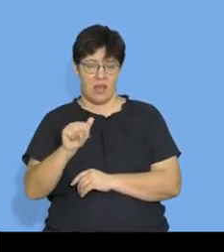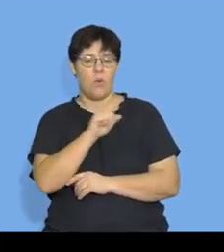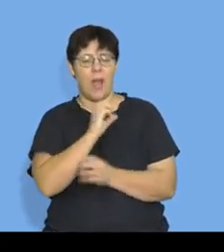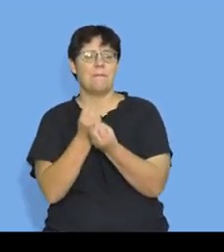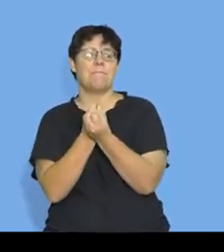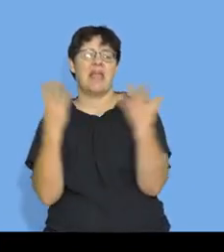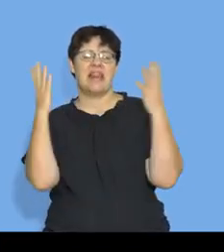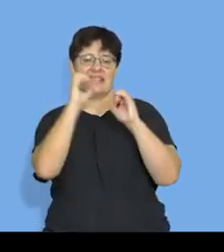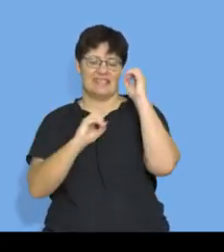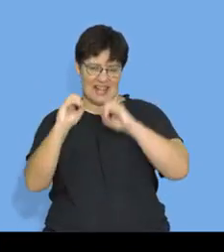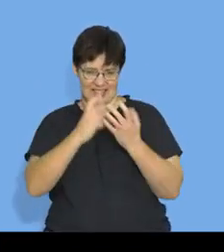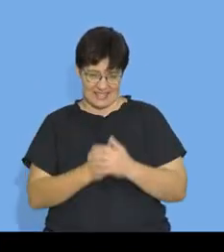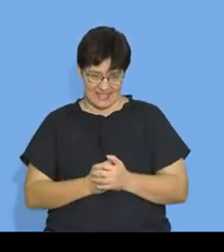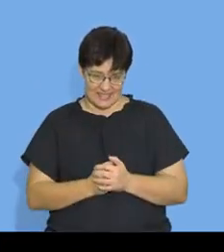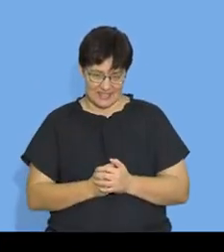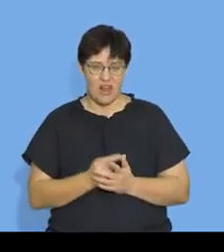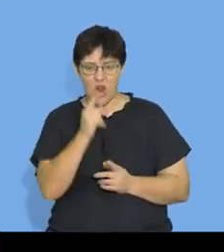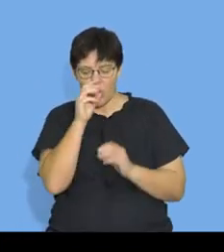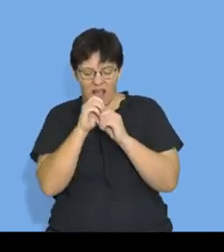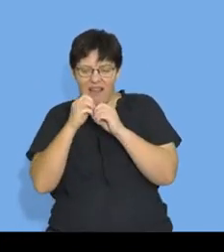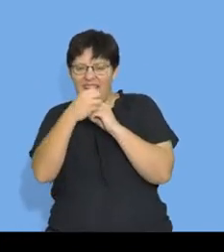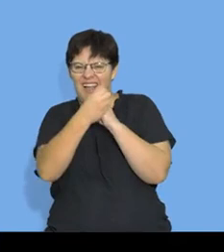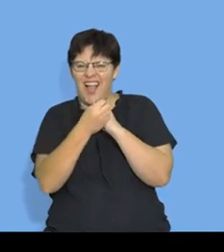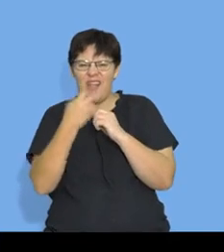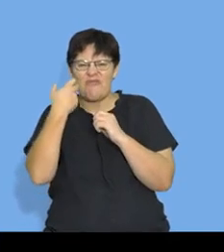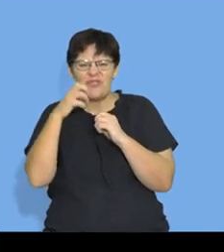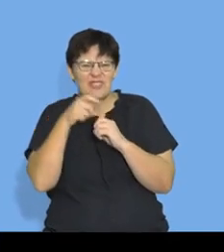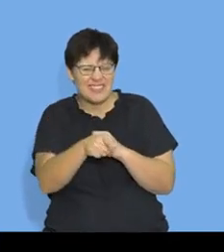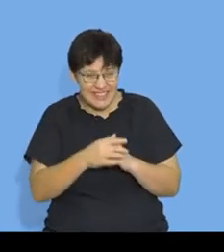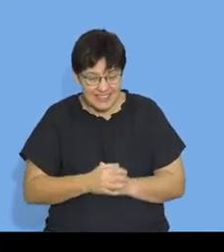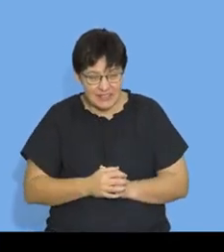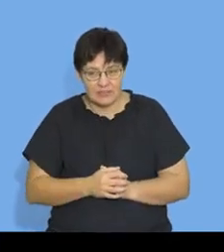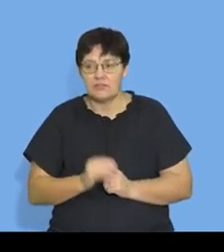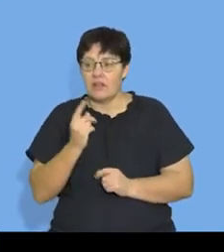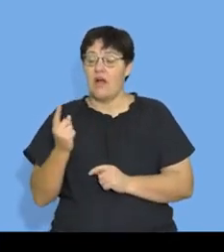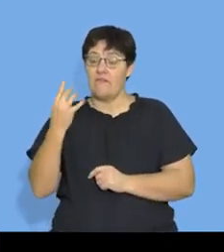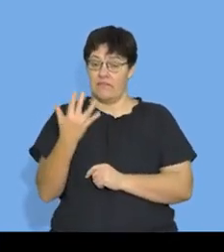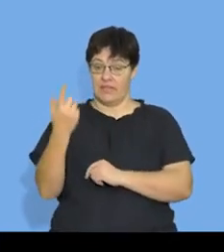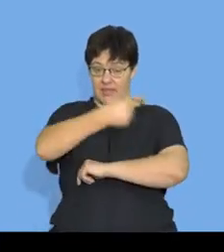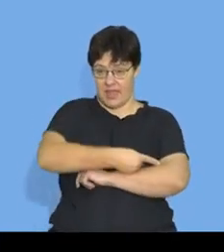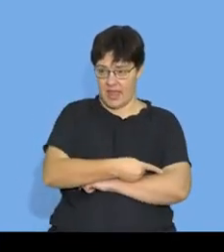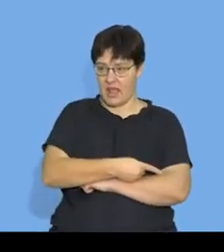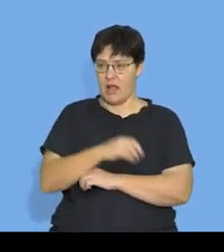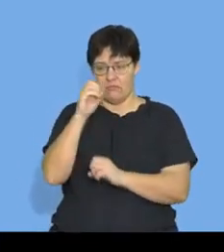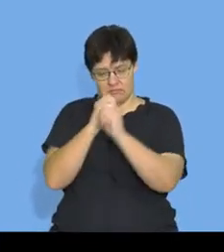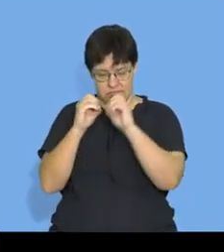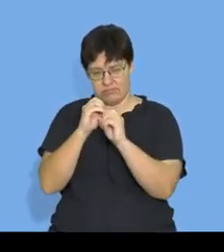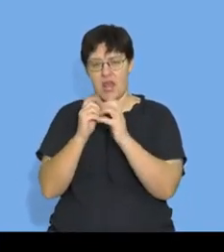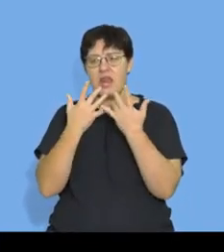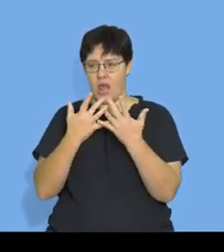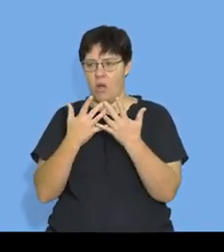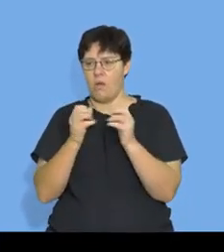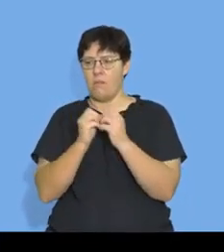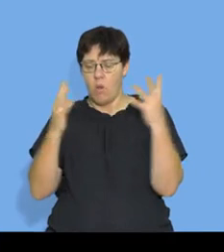word many cells or mulberry-like structure. And so by day 5, this ball of cells